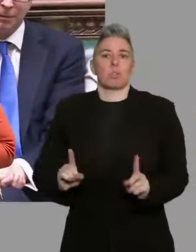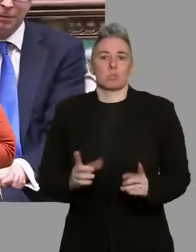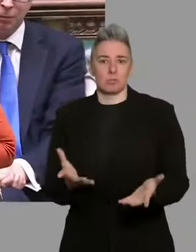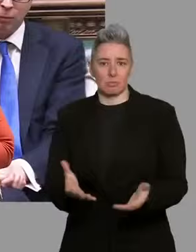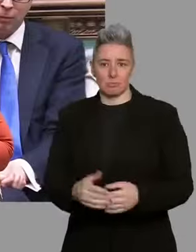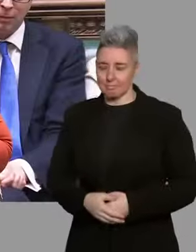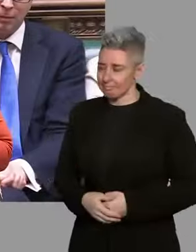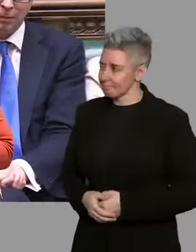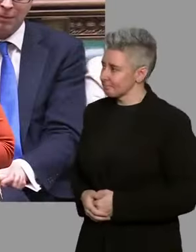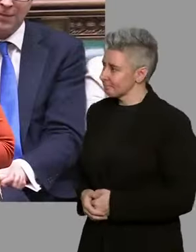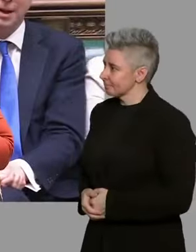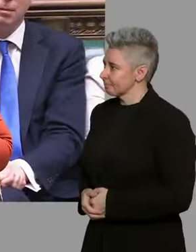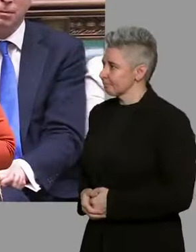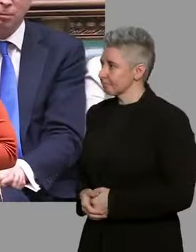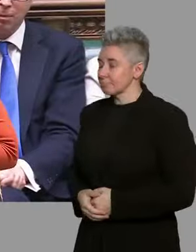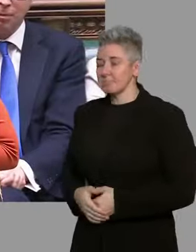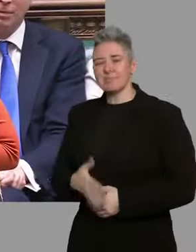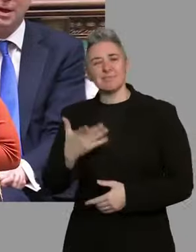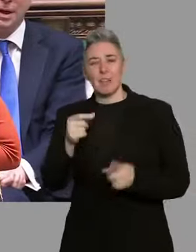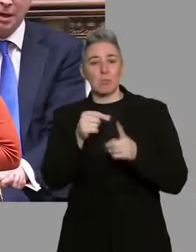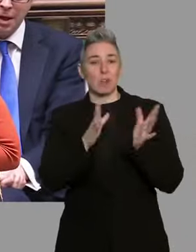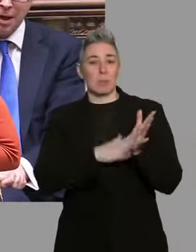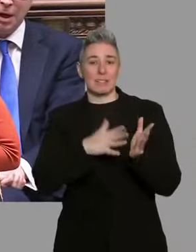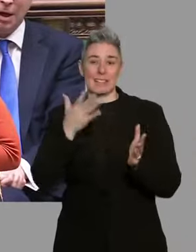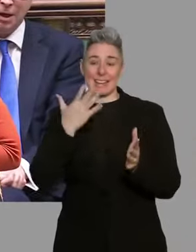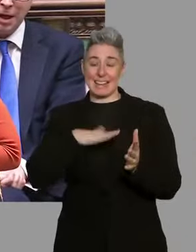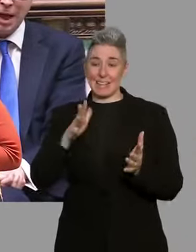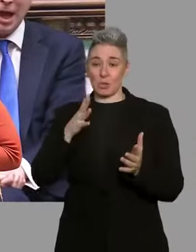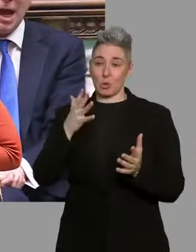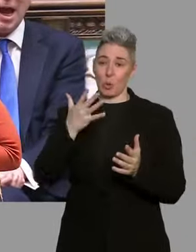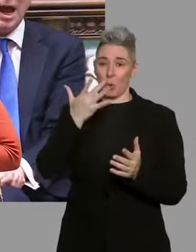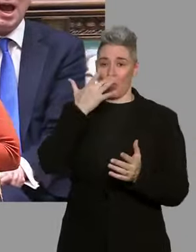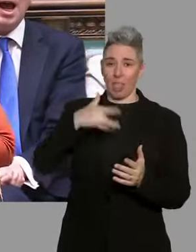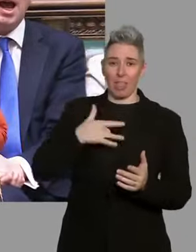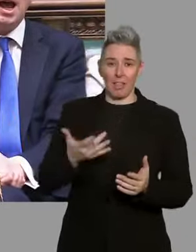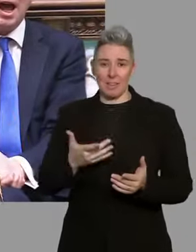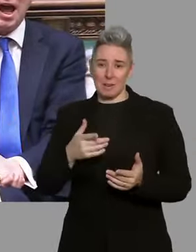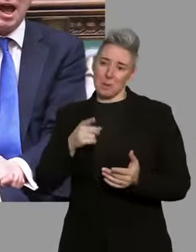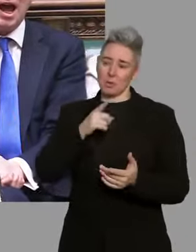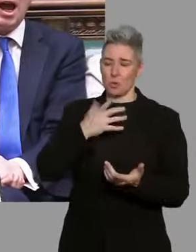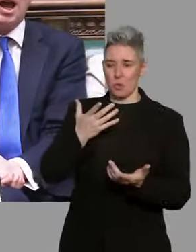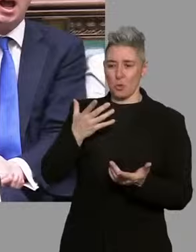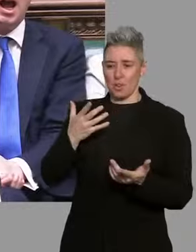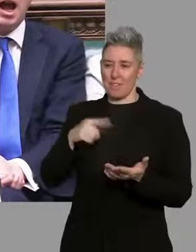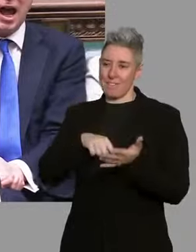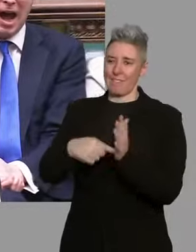me to make his point. I don't need to misrepresent him to make my point.